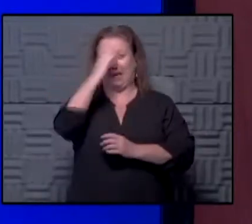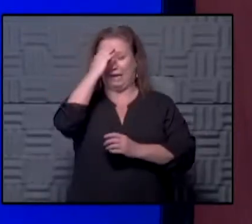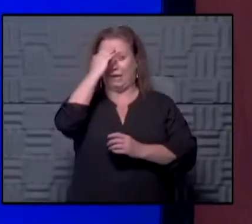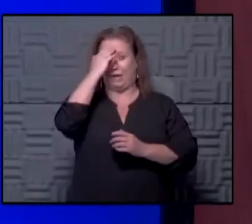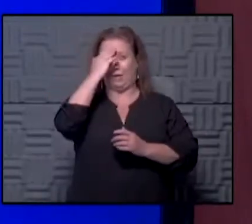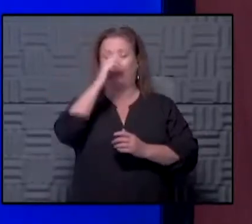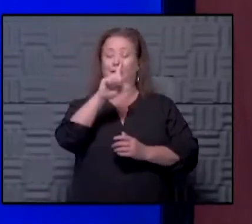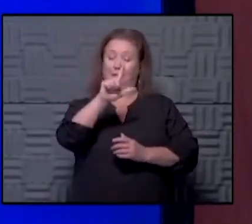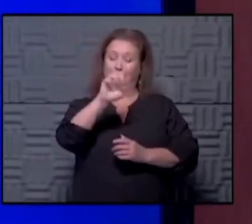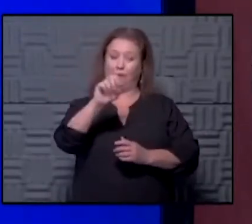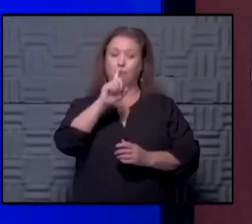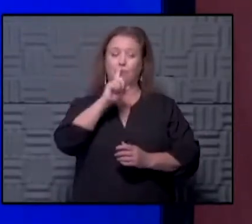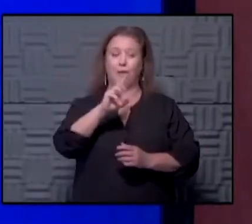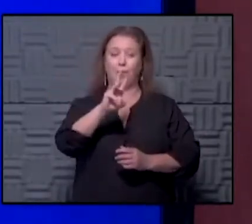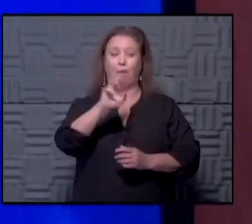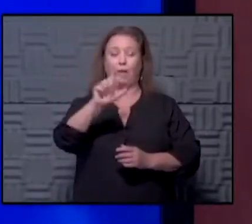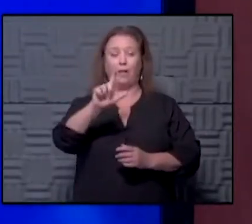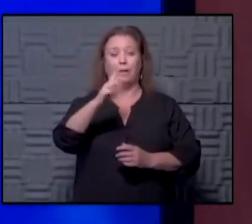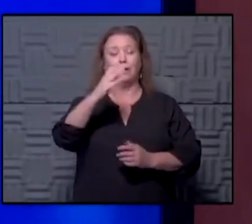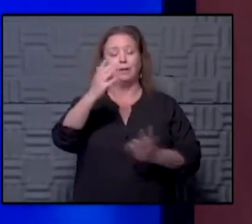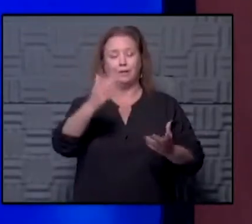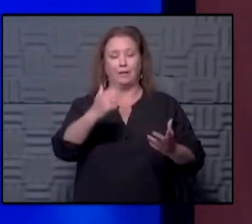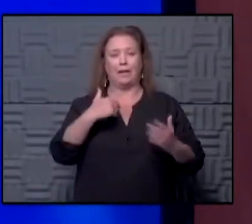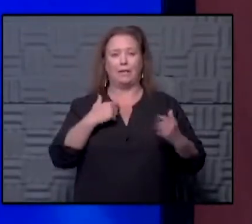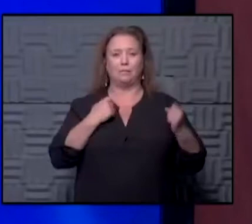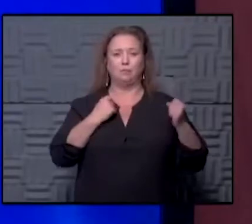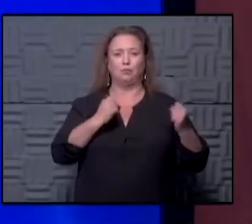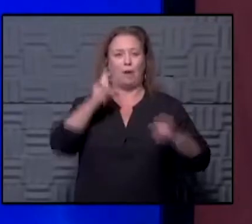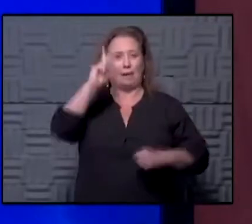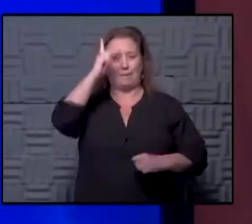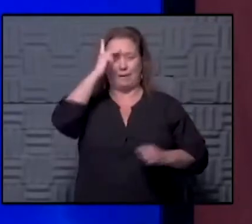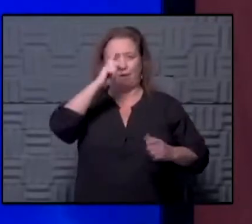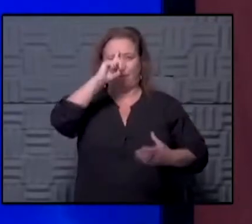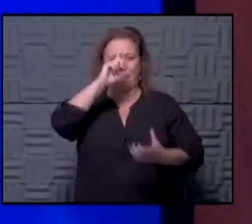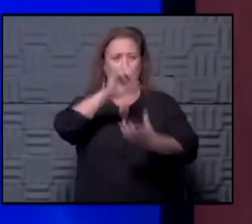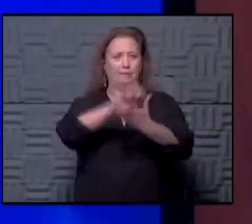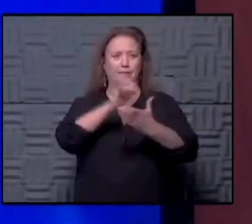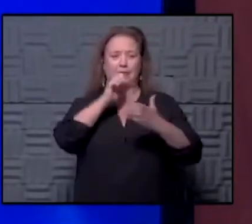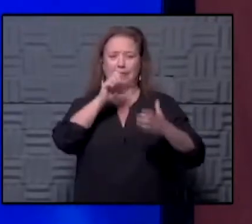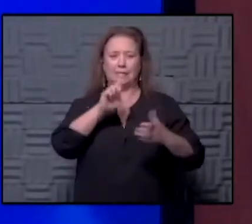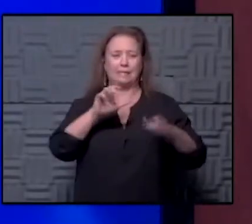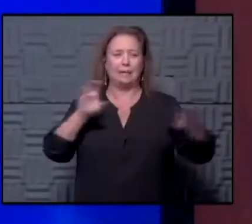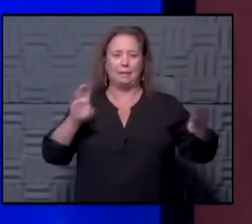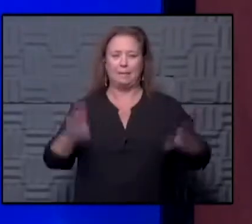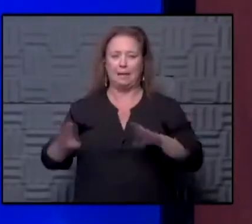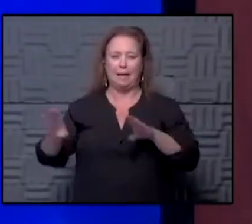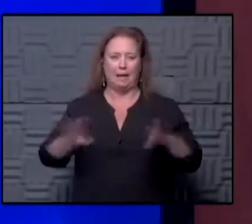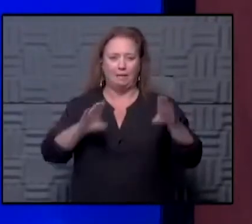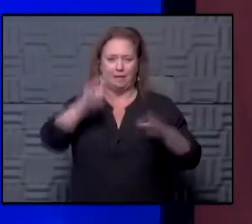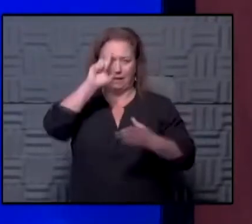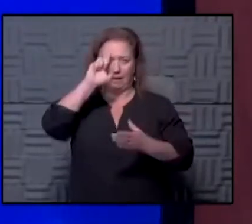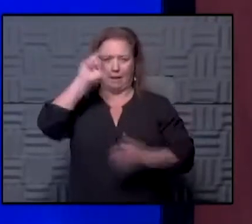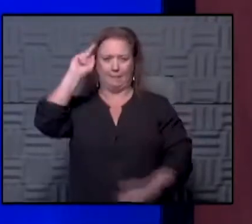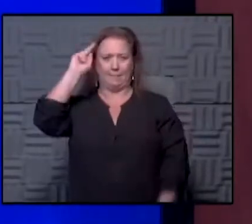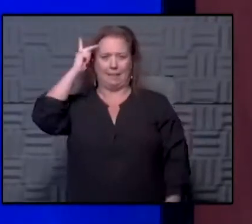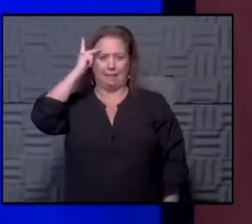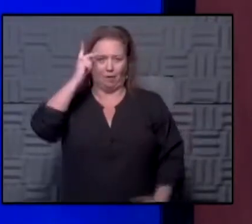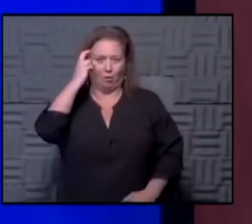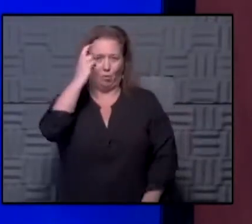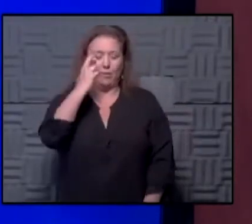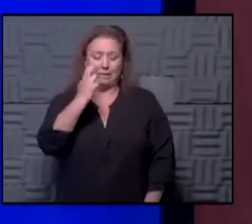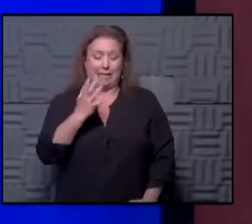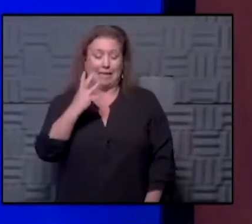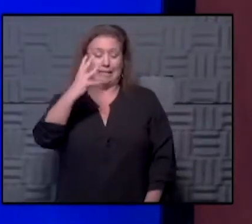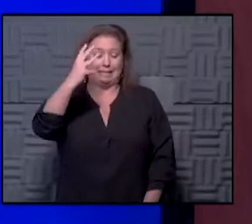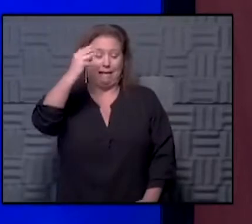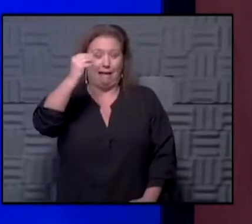Actually, I know Lee really well, and I would tell you that, well, he has some strong political beliefs. He does not act on a political reason. I think he's out there because he thinks it's the right thing to do.